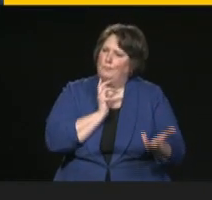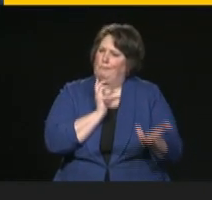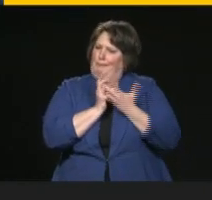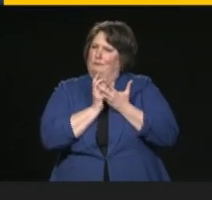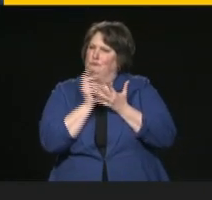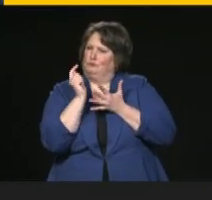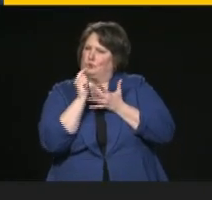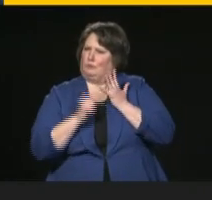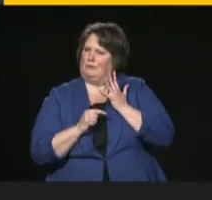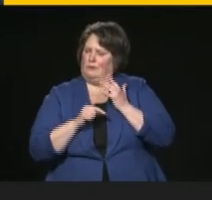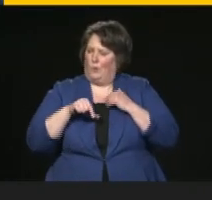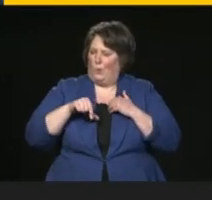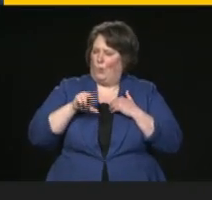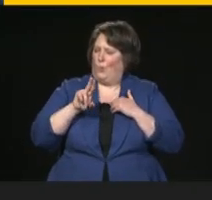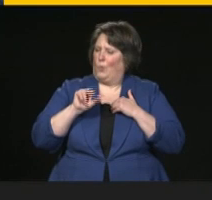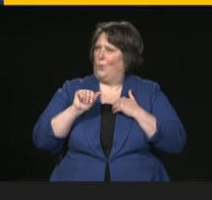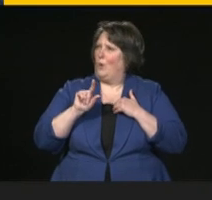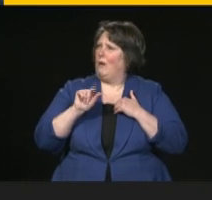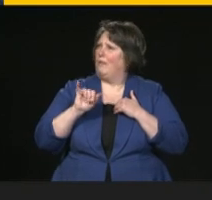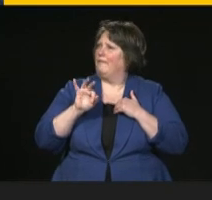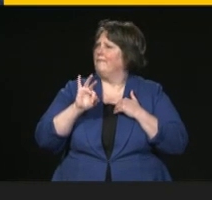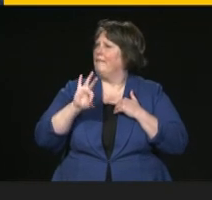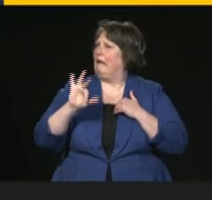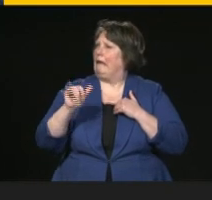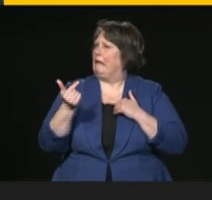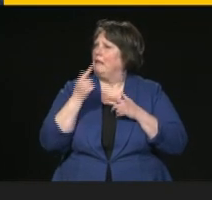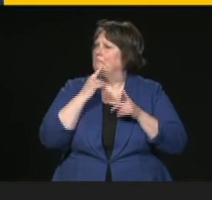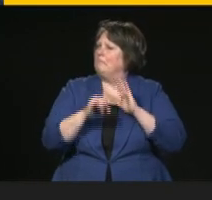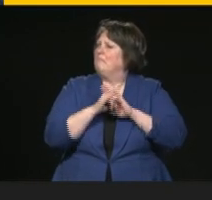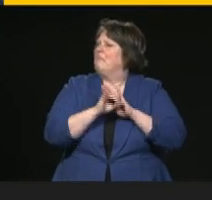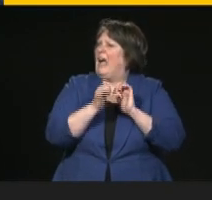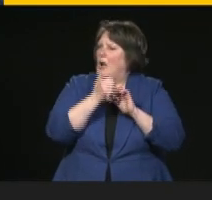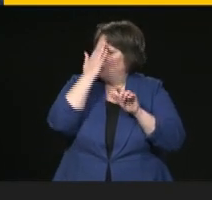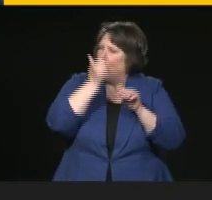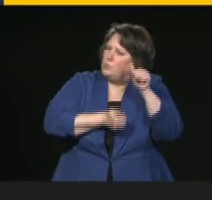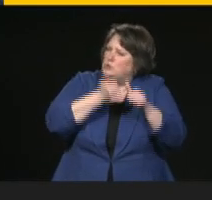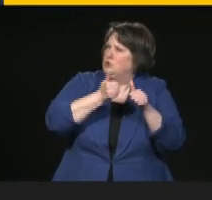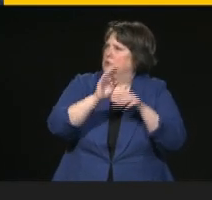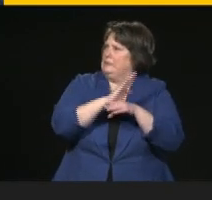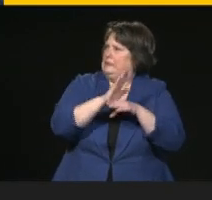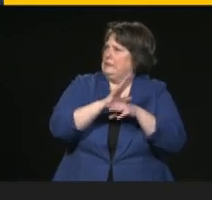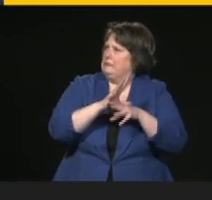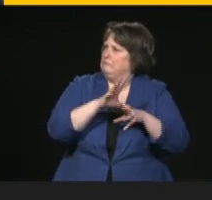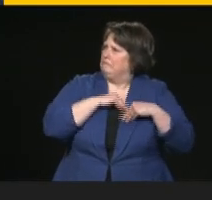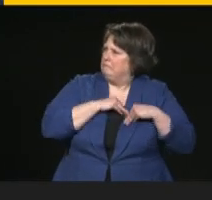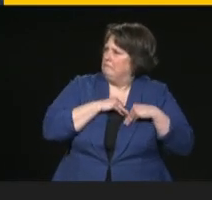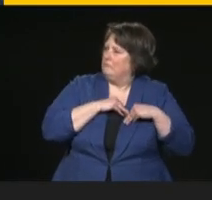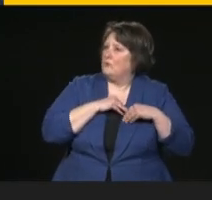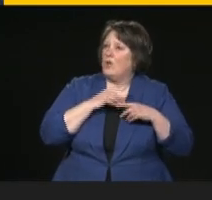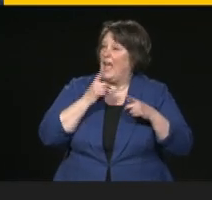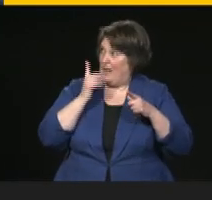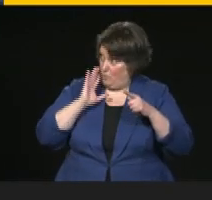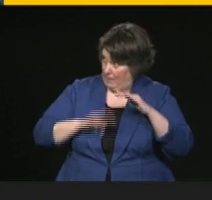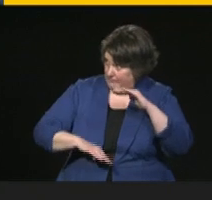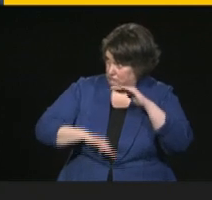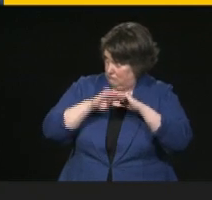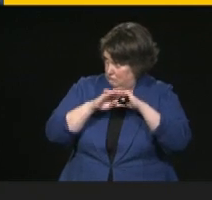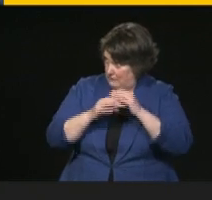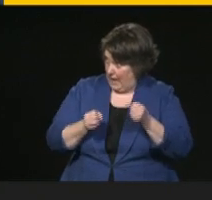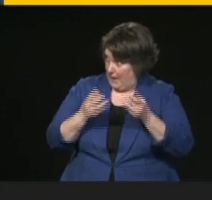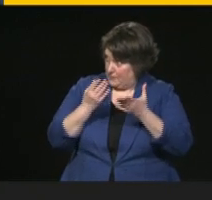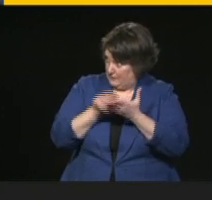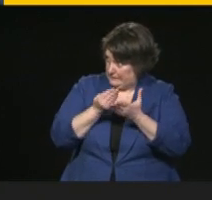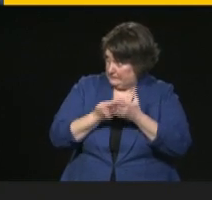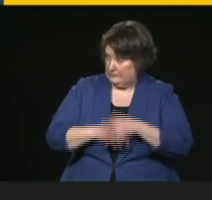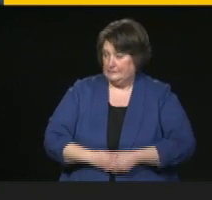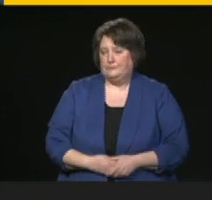to be qualified for this? And also, will there be a cap per employee or per business on how much money they can get? Well, thank you.